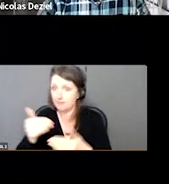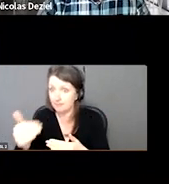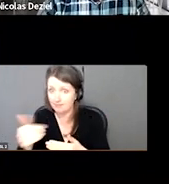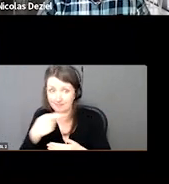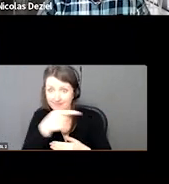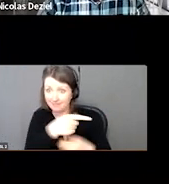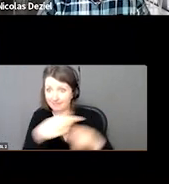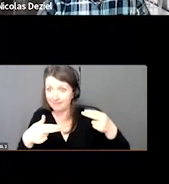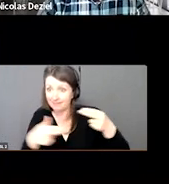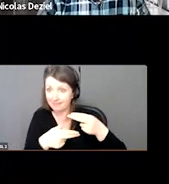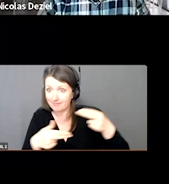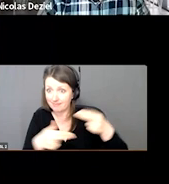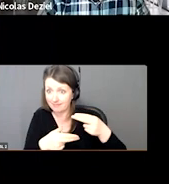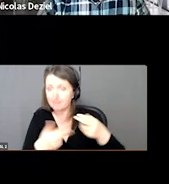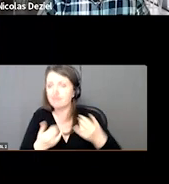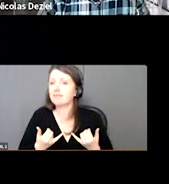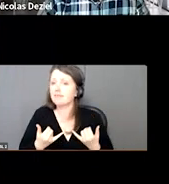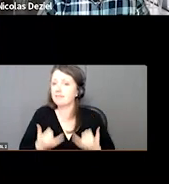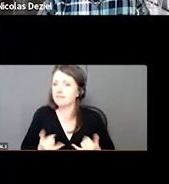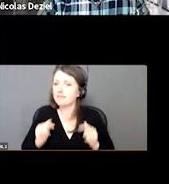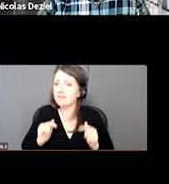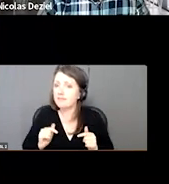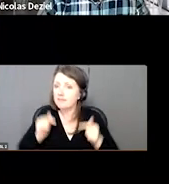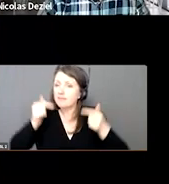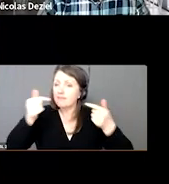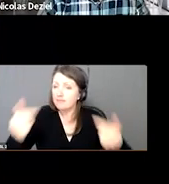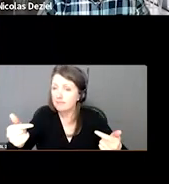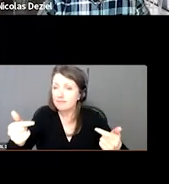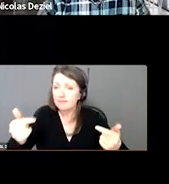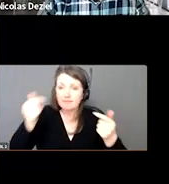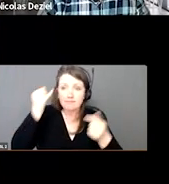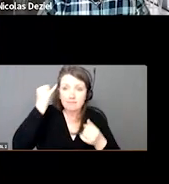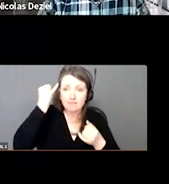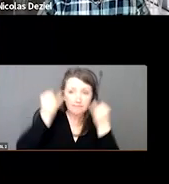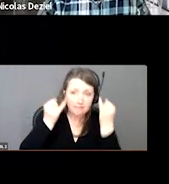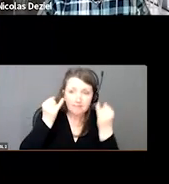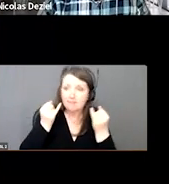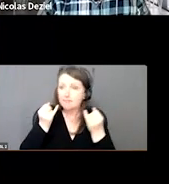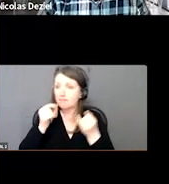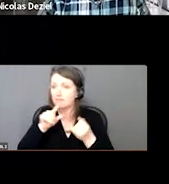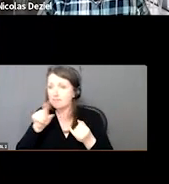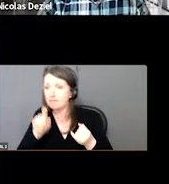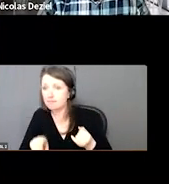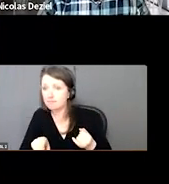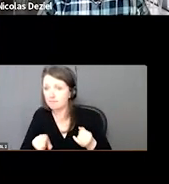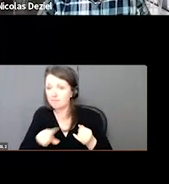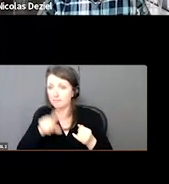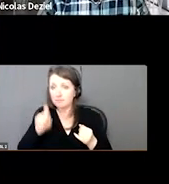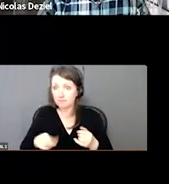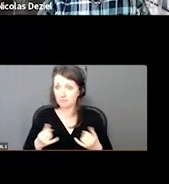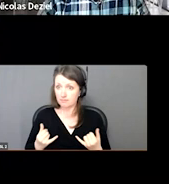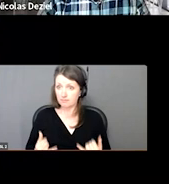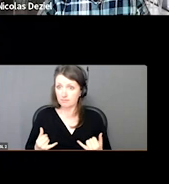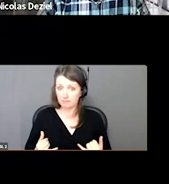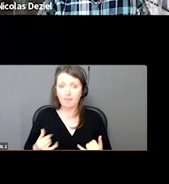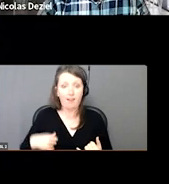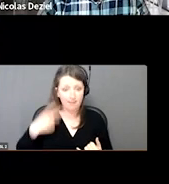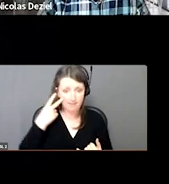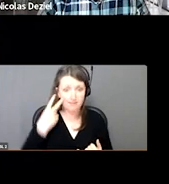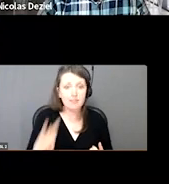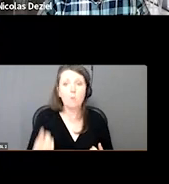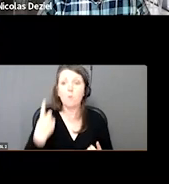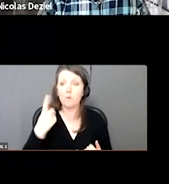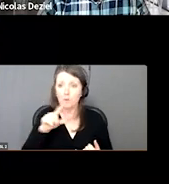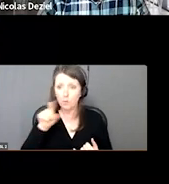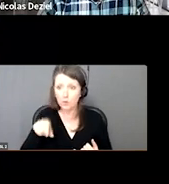I will take the opportunity to open the floor for any initial questions. I do see a question in the Q&A, which I'll